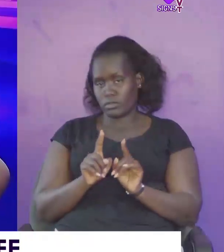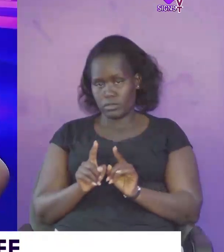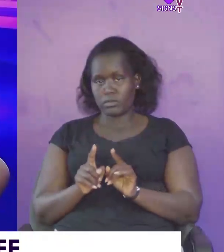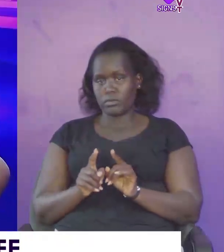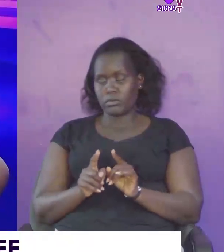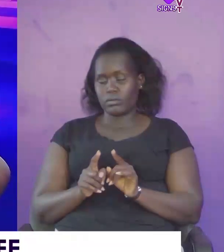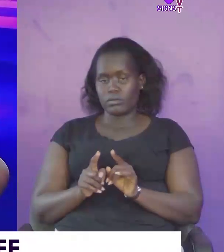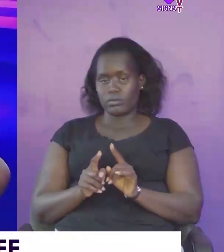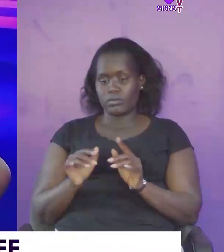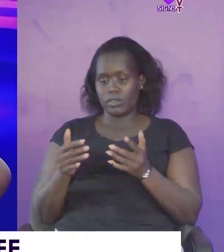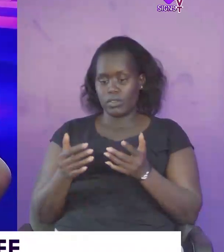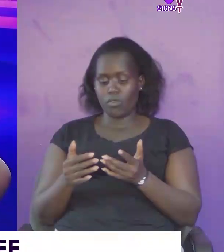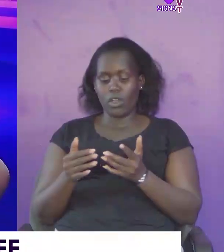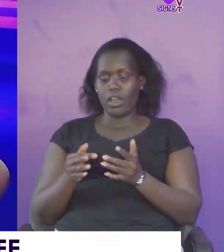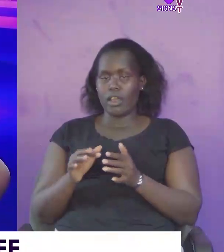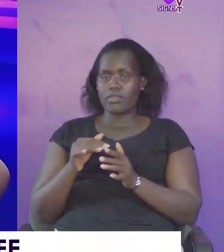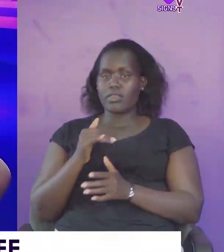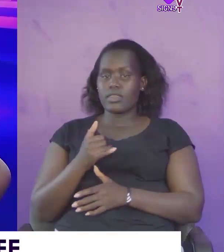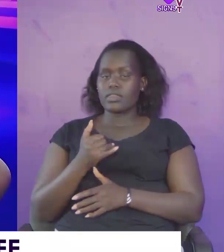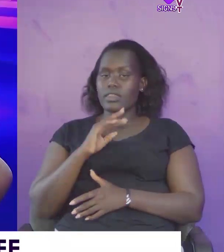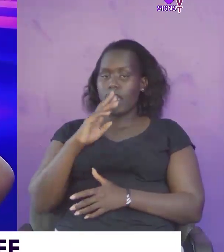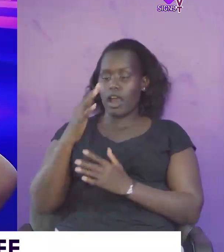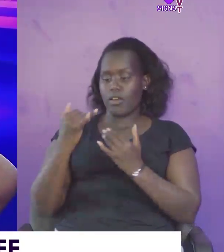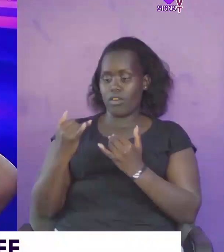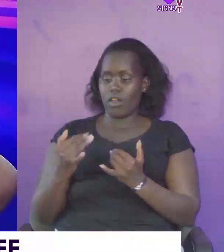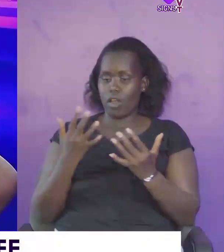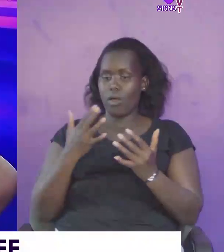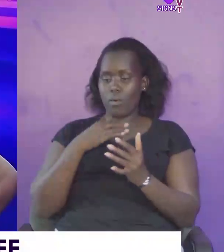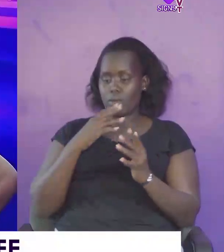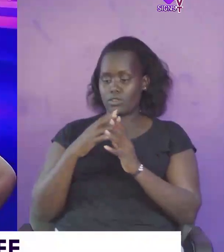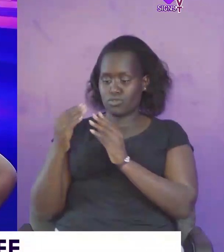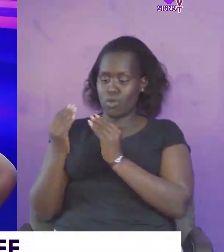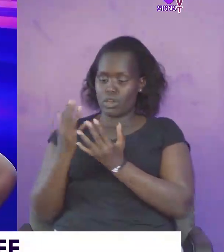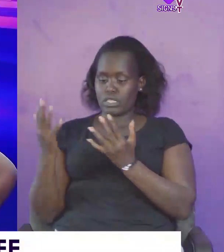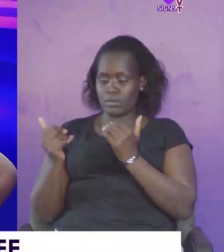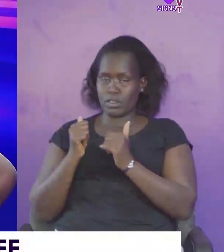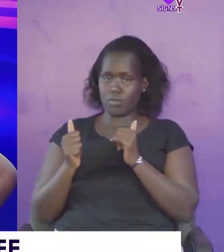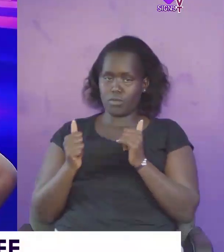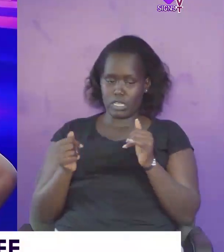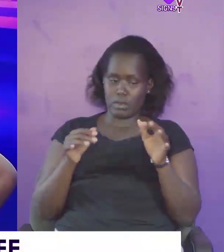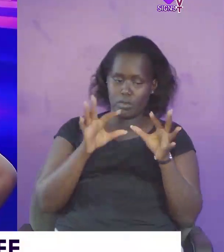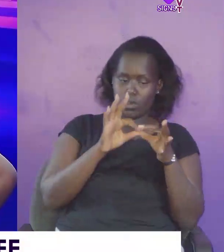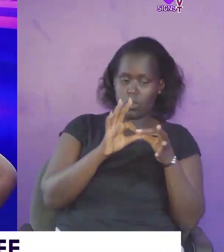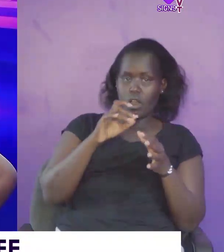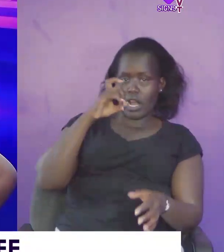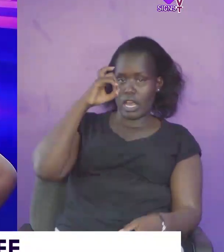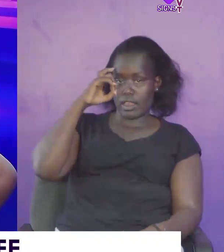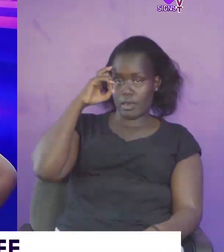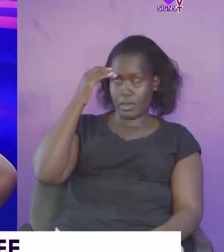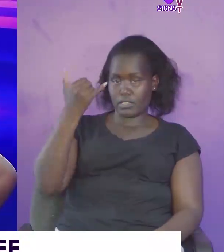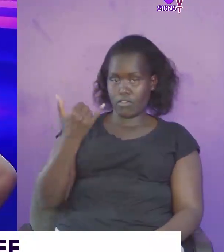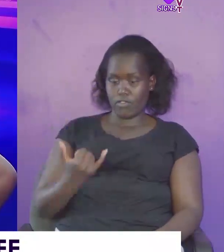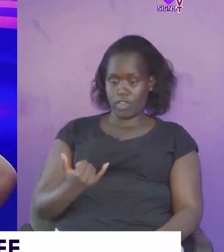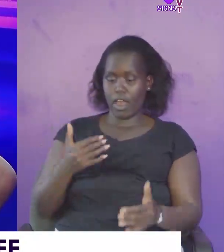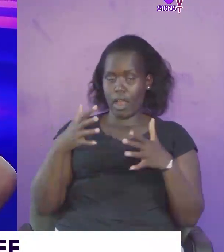an introspection of where we are at and where we Yeah. want to go is something that needs to linger in the minds of young people, because that is